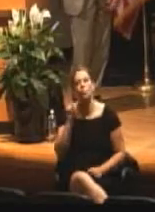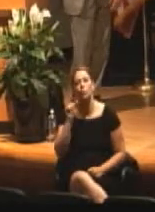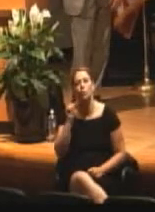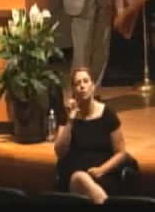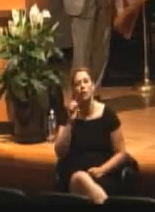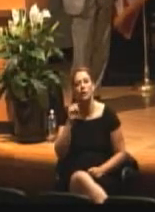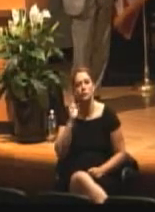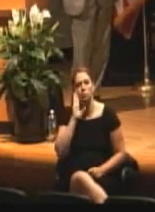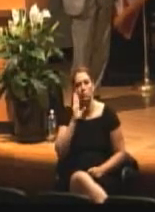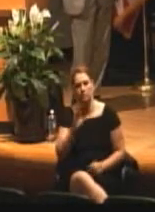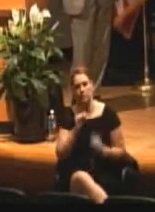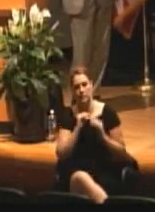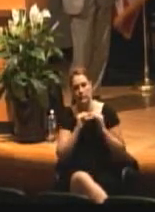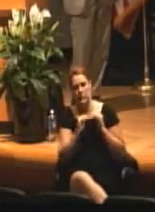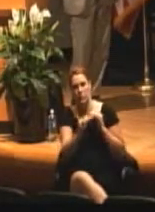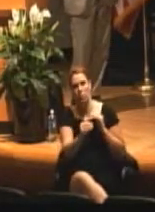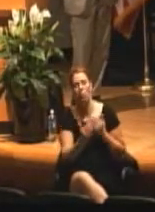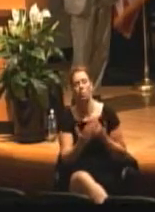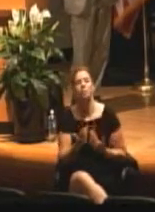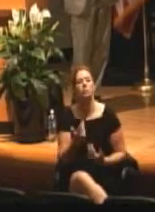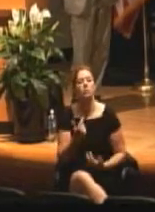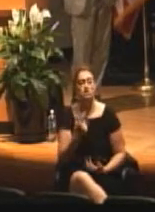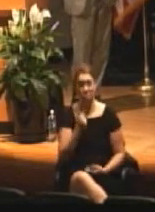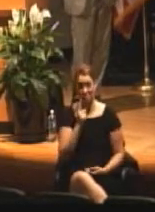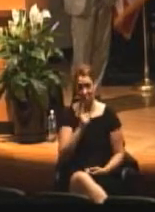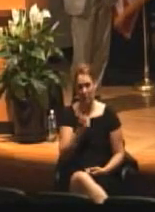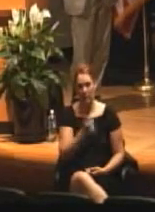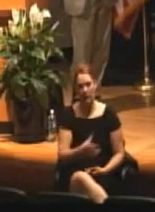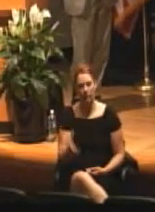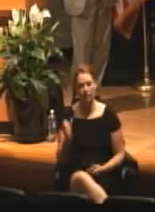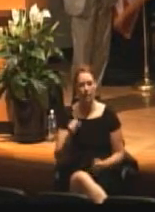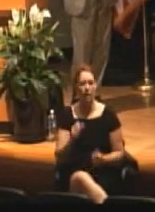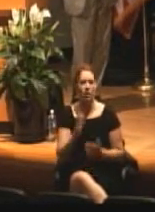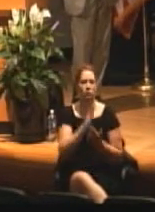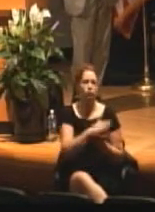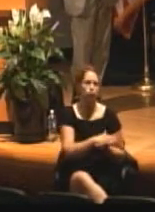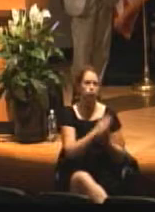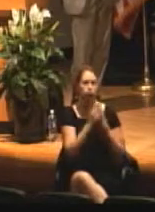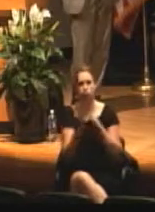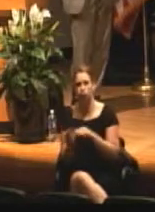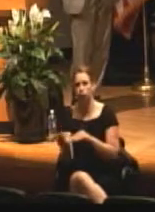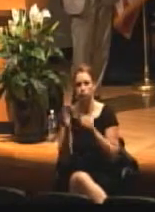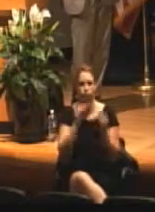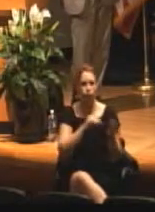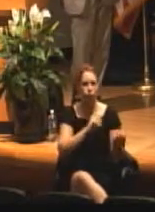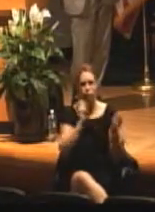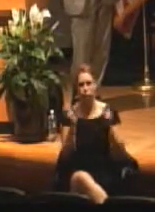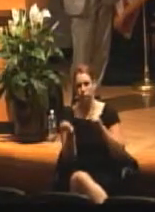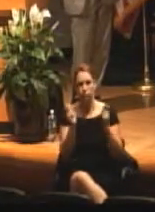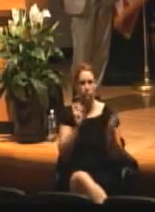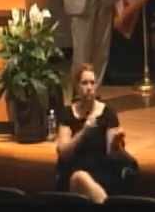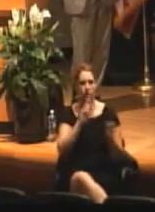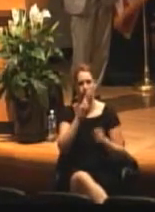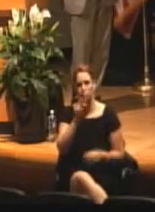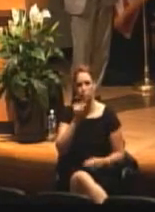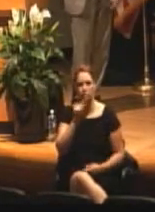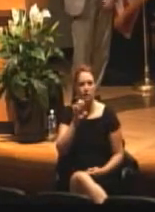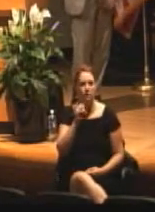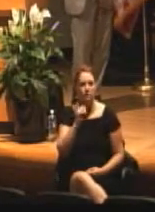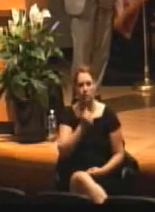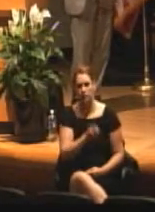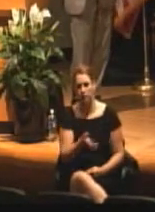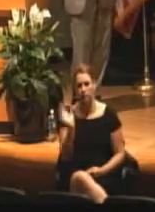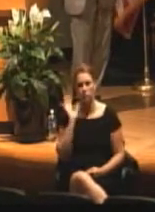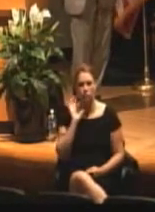personal opinion that there's anything can really swing these rates in one direction or another. A couple months or a couple economic reports that come out, you know, how's the